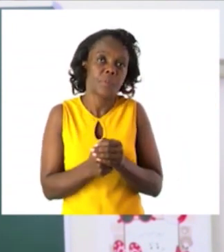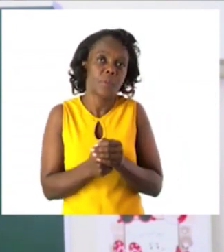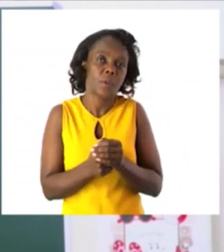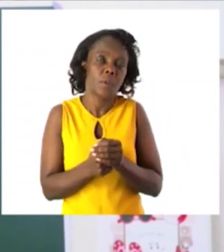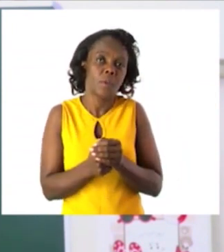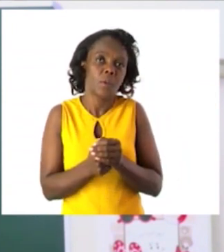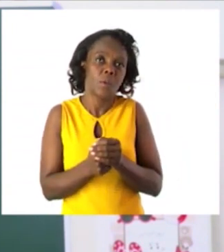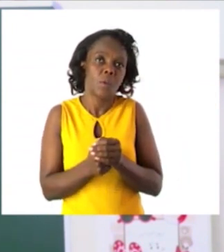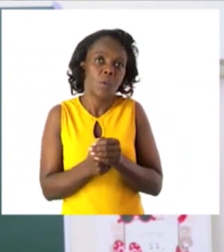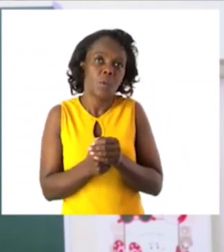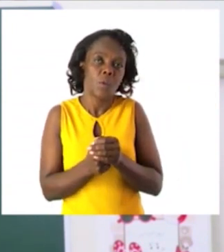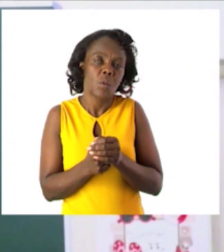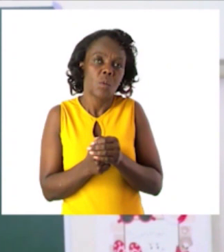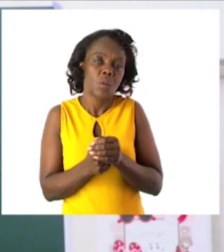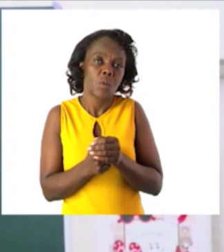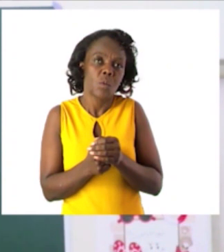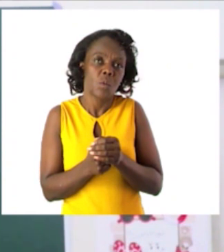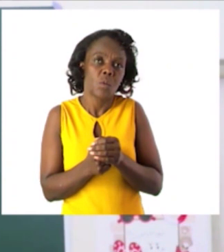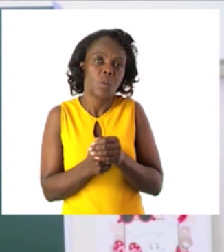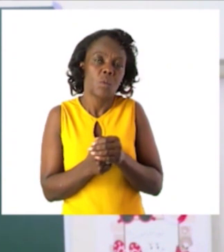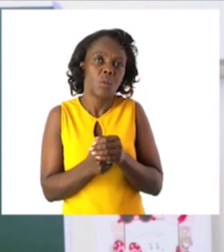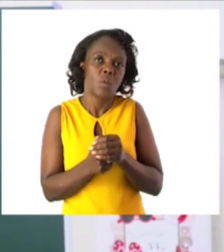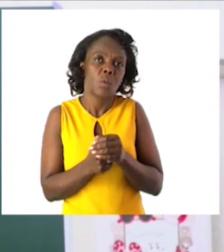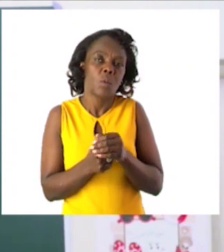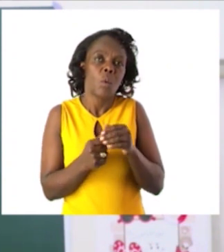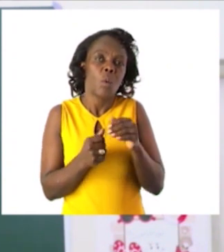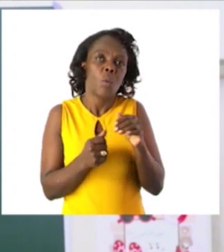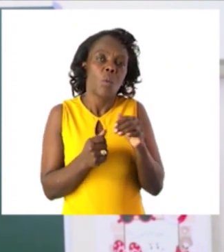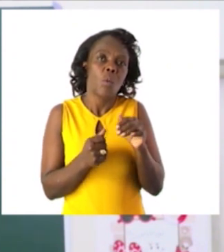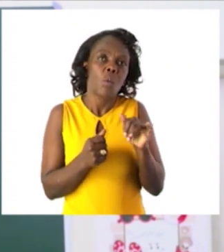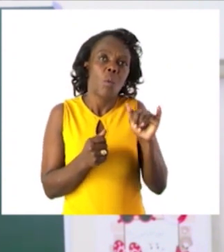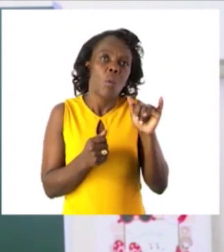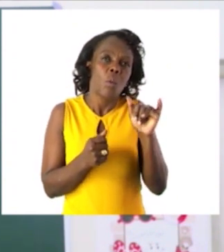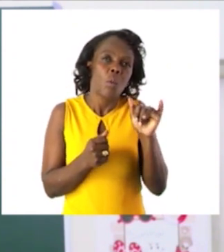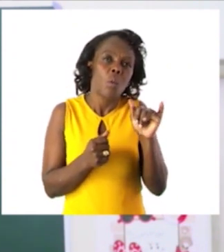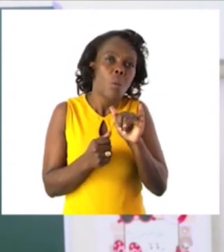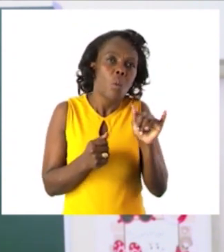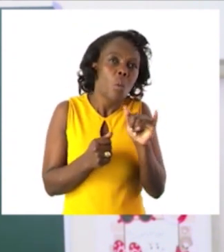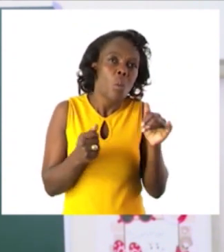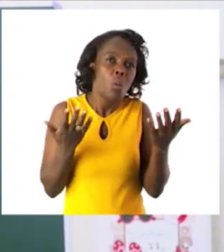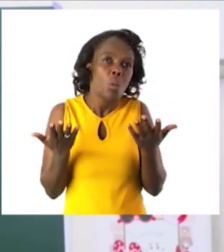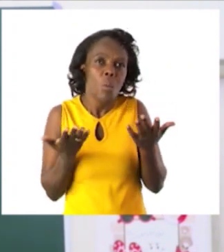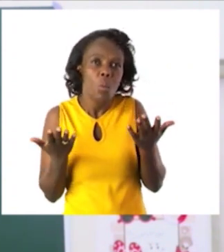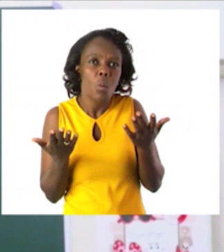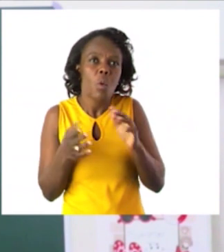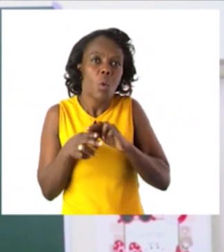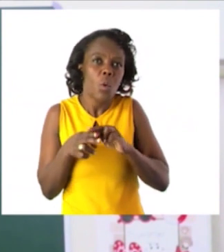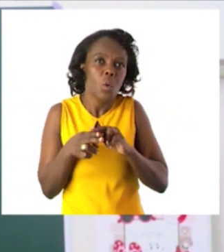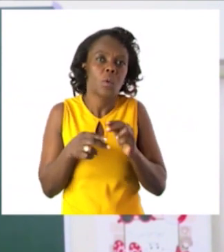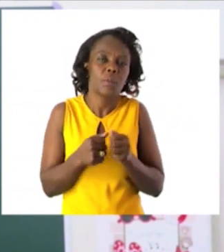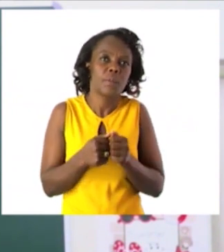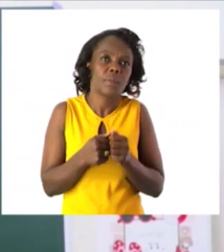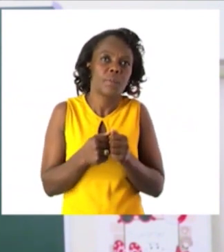use this punctuation mark and that one and this one? First of all, we have to know their names. Do you know what is the